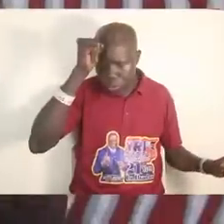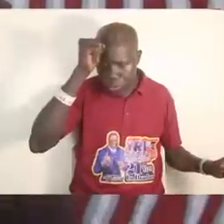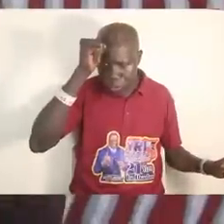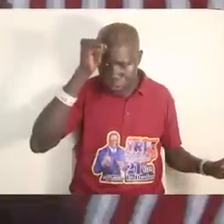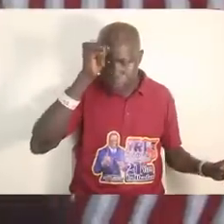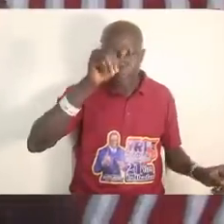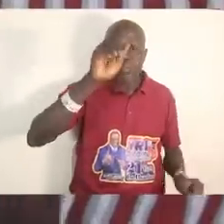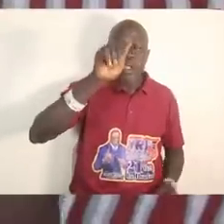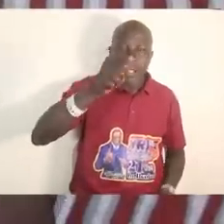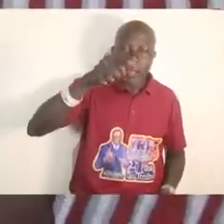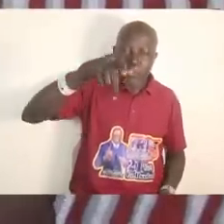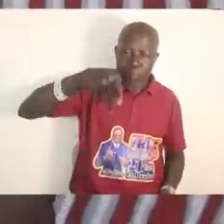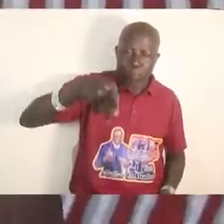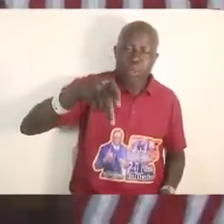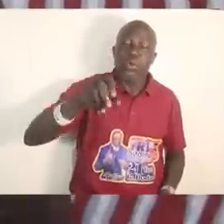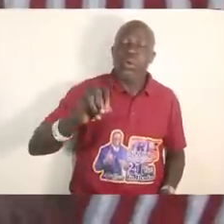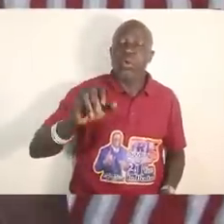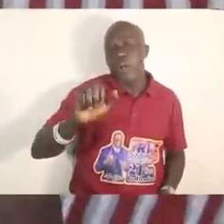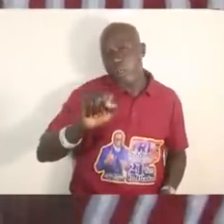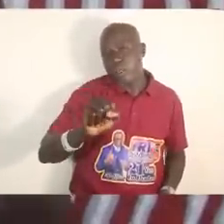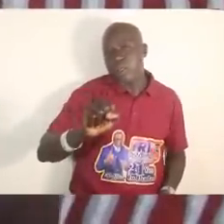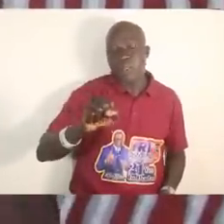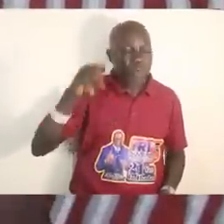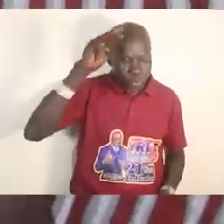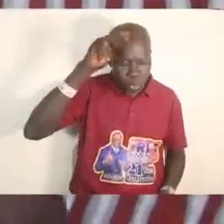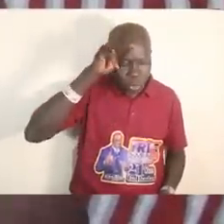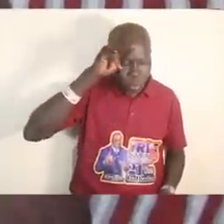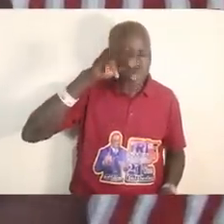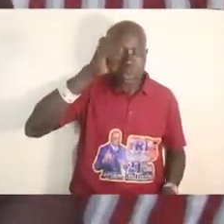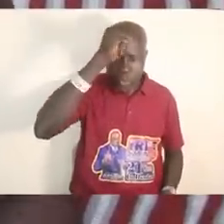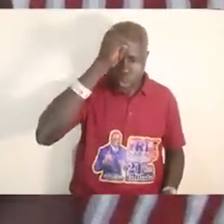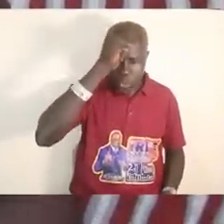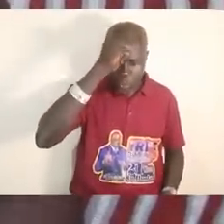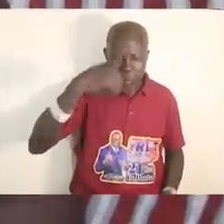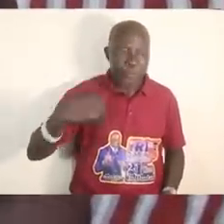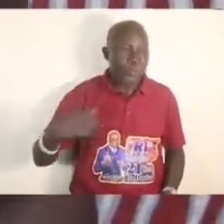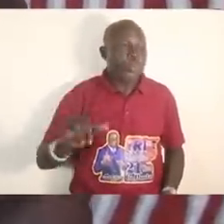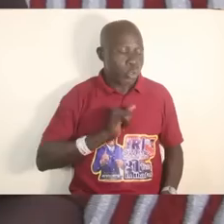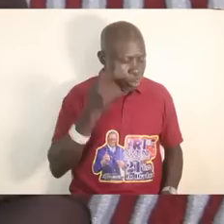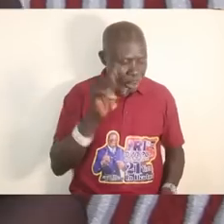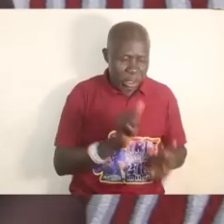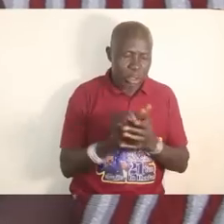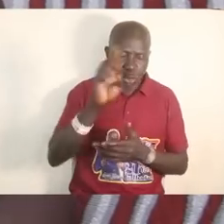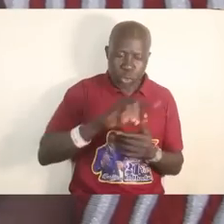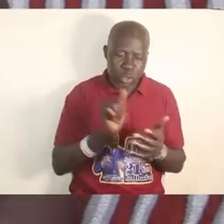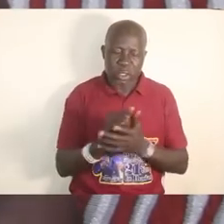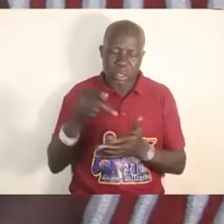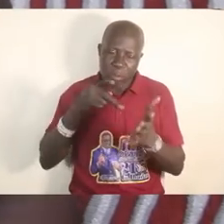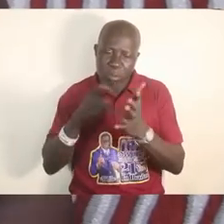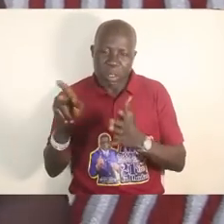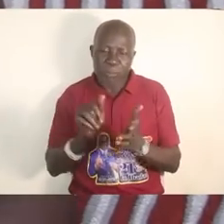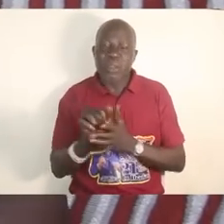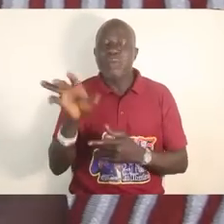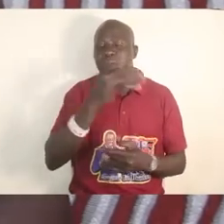Mustafa Solomon. A-P-O-S. A-P-O-S. Mustafa, Mustafa Solomon. Solomon. Why do you want to blue mark it? You see that they mark it with